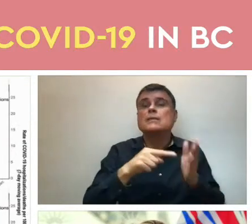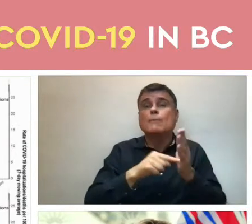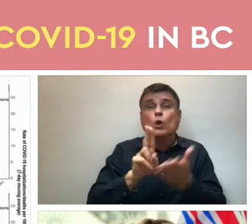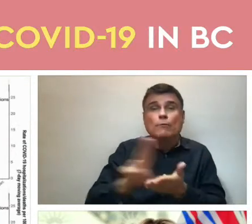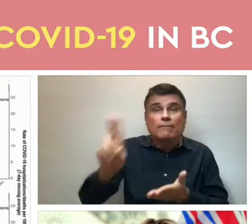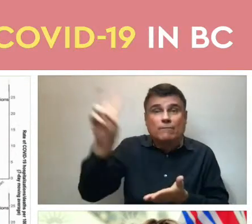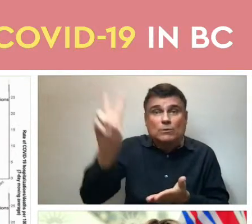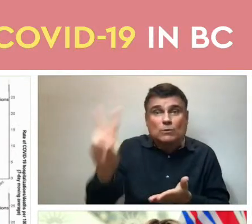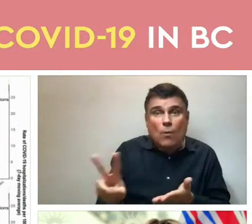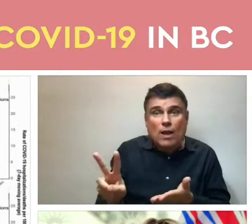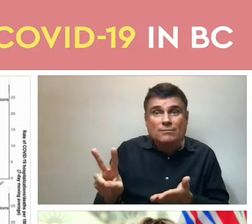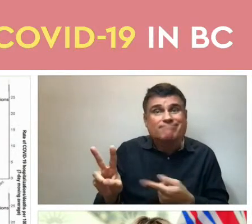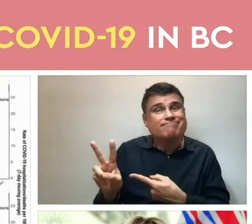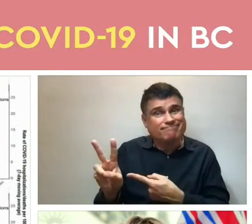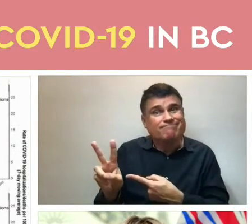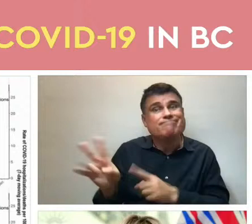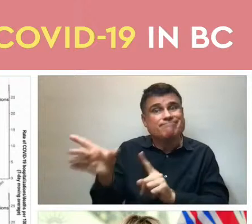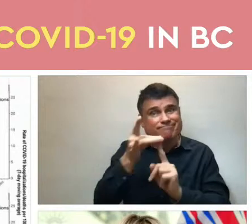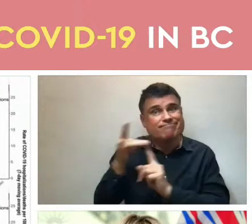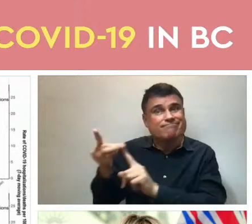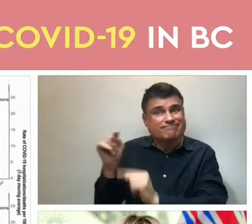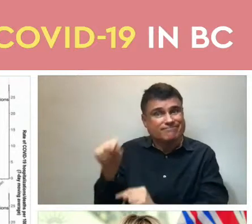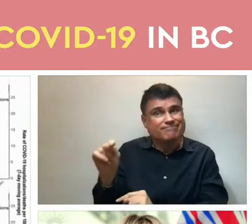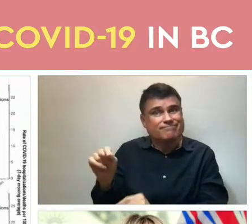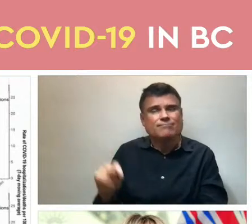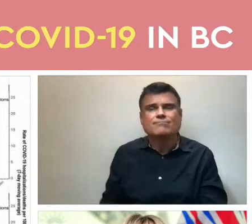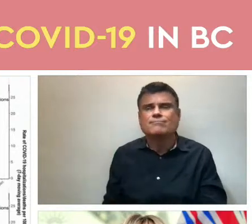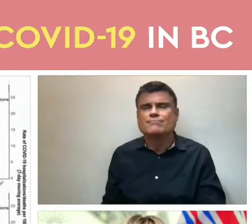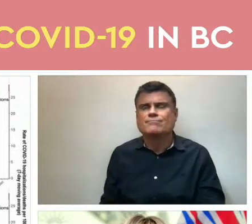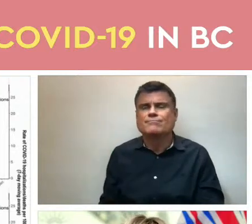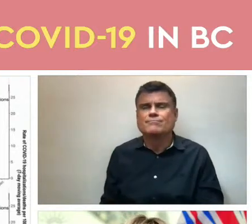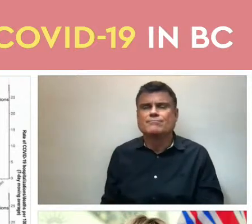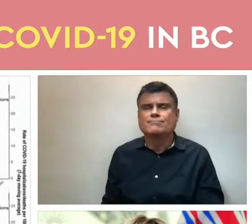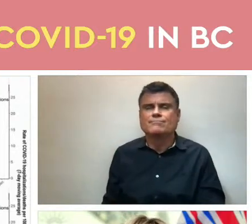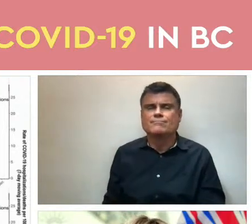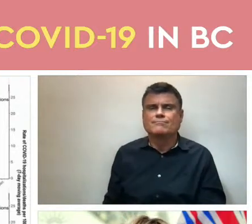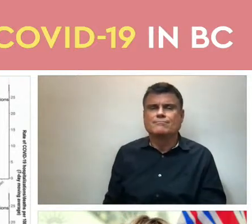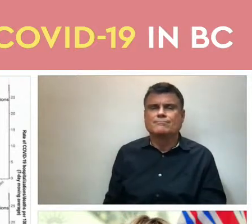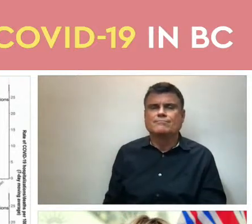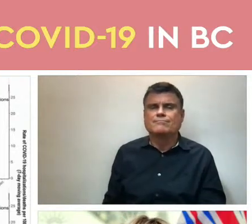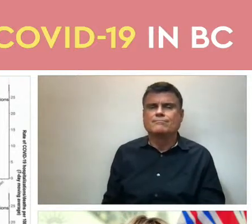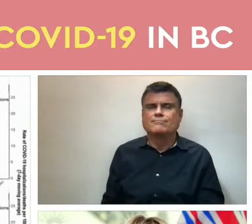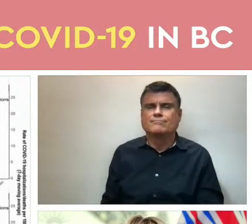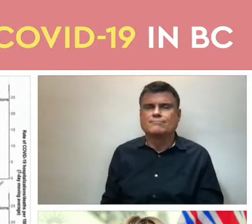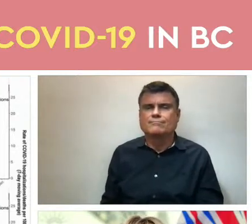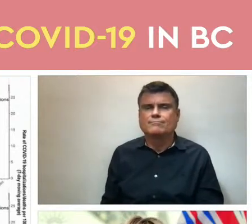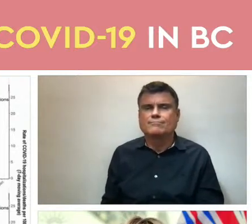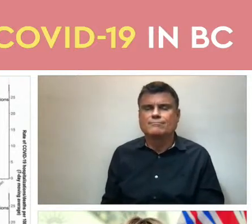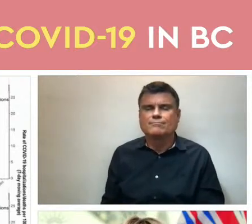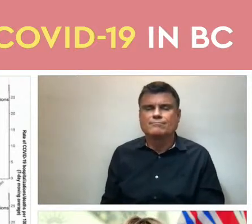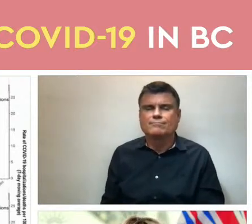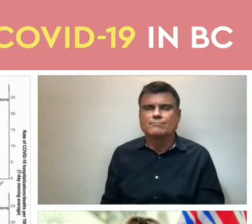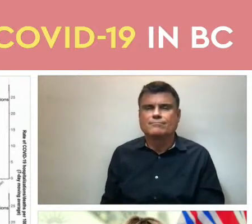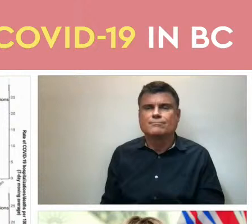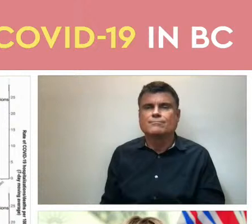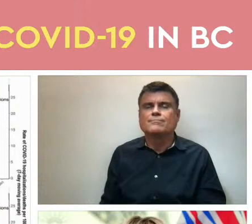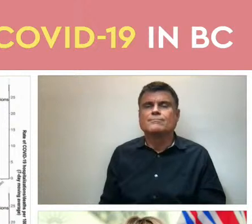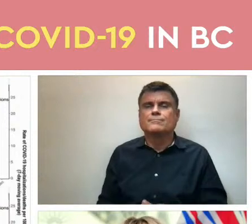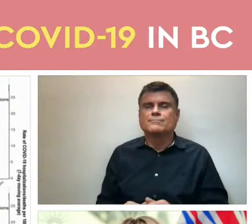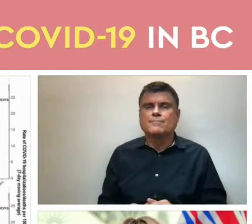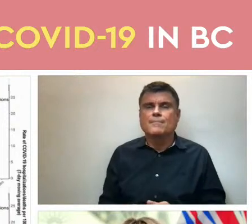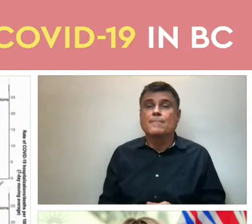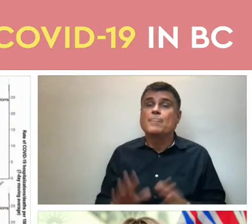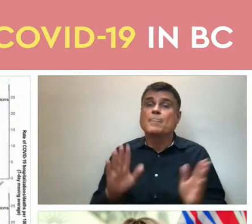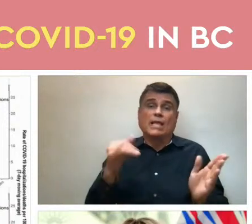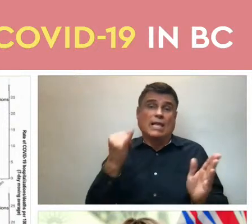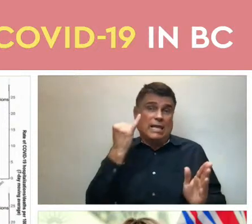look then at what we're seeing about vaccinated or unvaccinated in pediatric age groups, we have seen 0